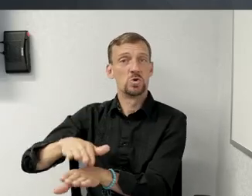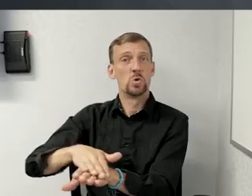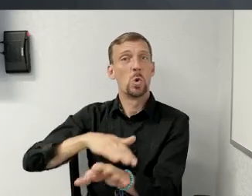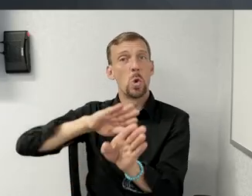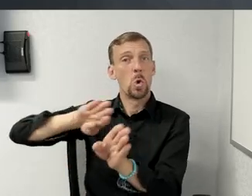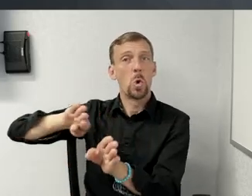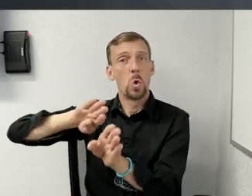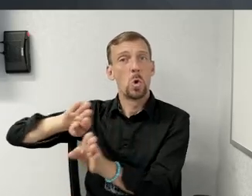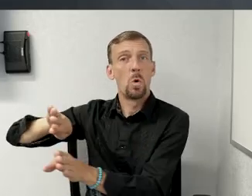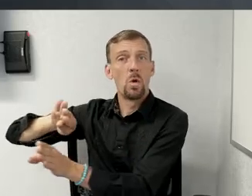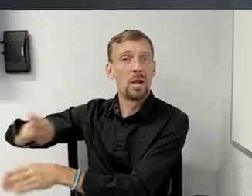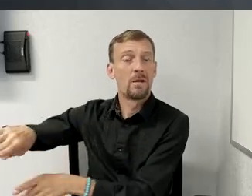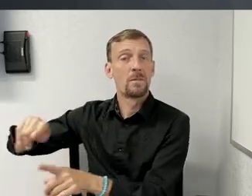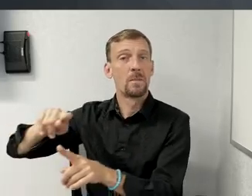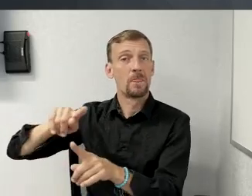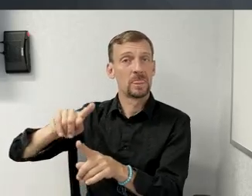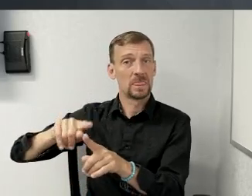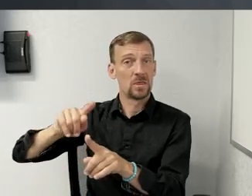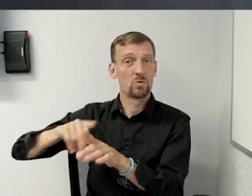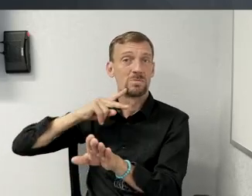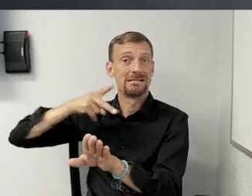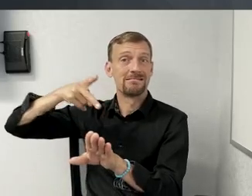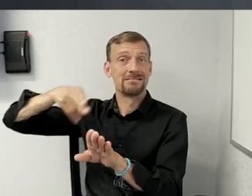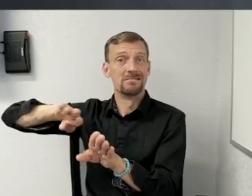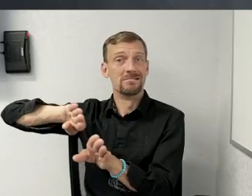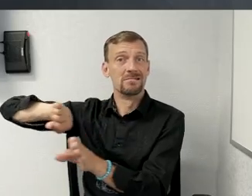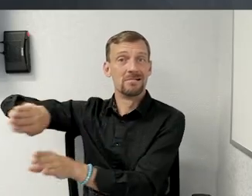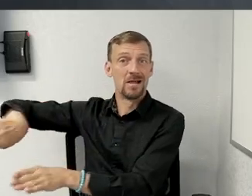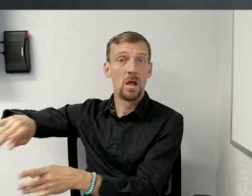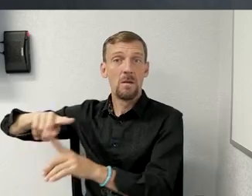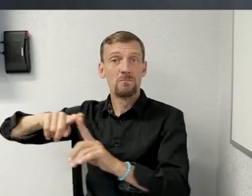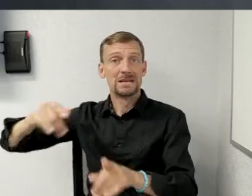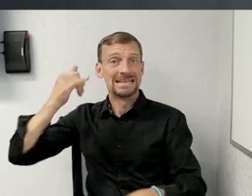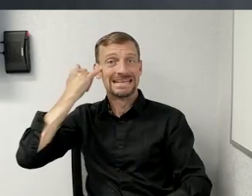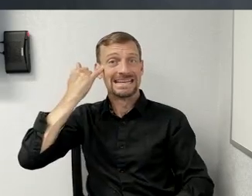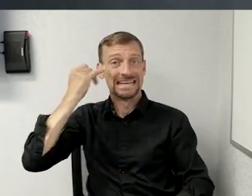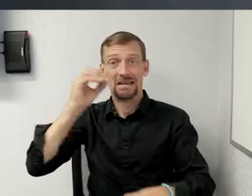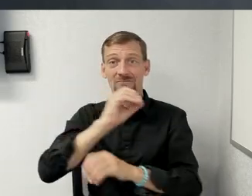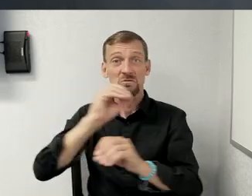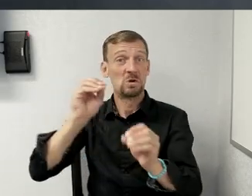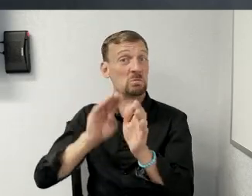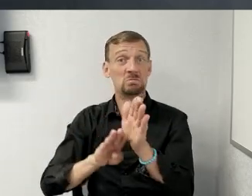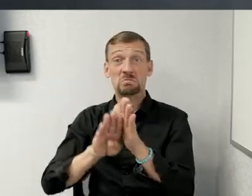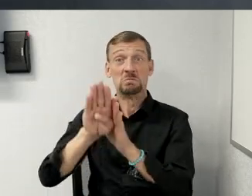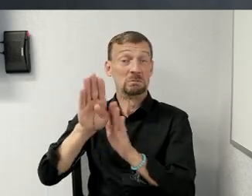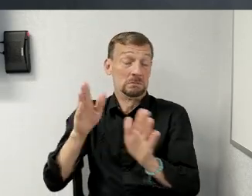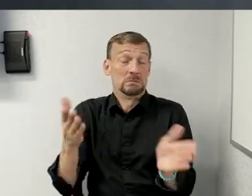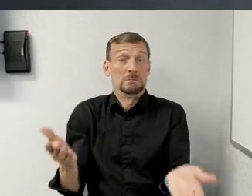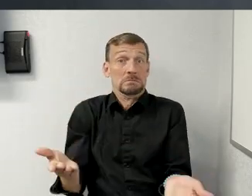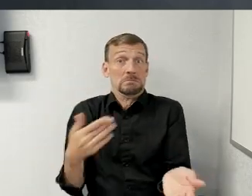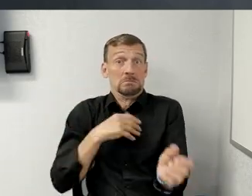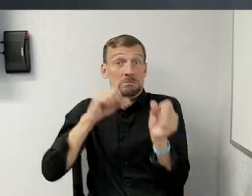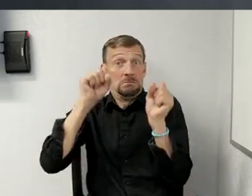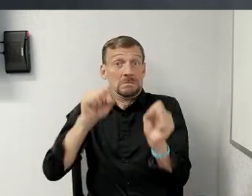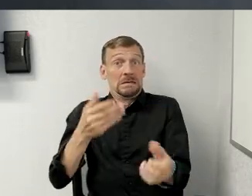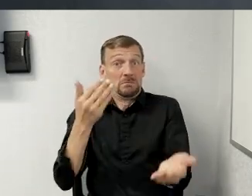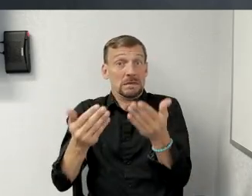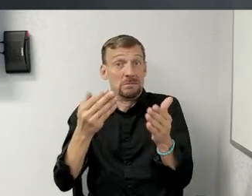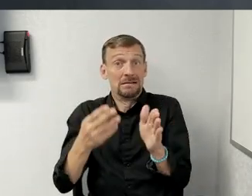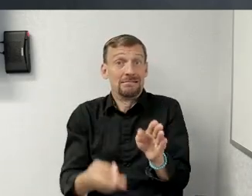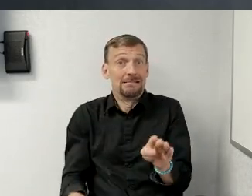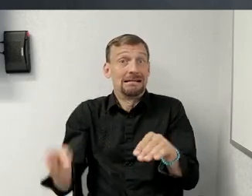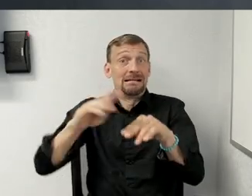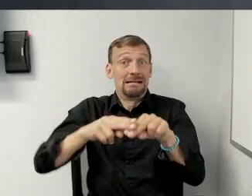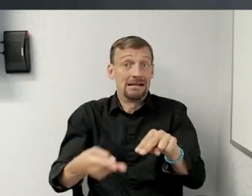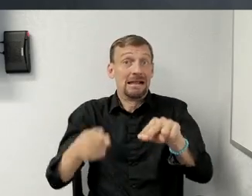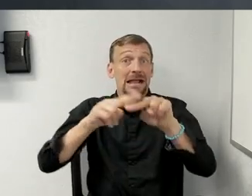easy to curb it back, to shut it back down. But if we don't see that resurgence, then we could potentially accelerate the